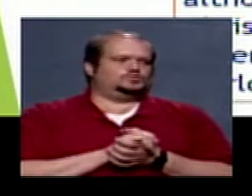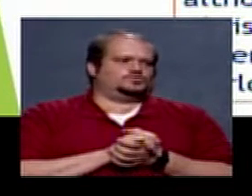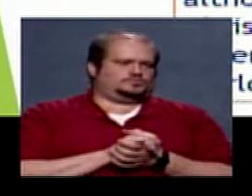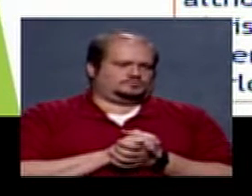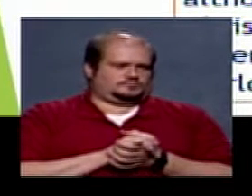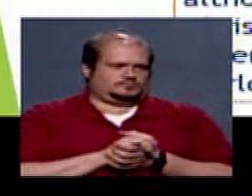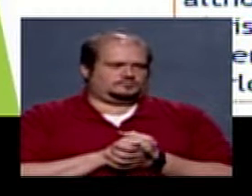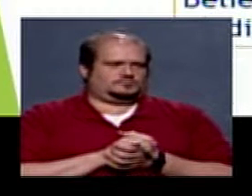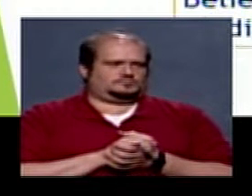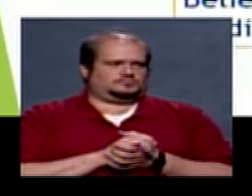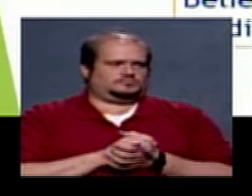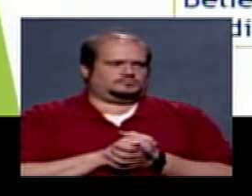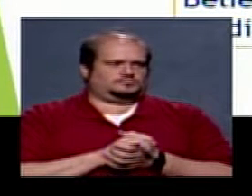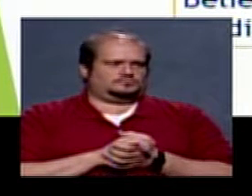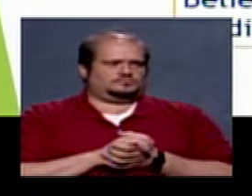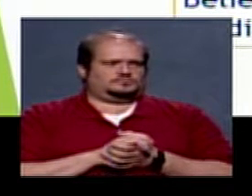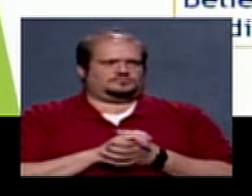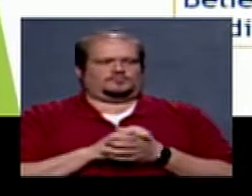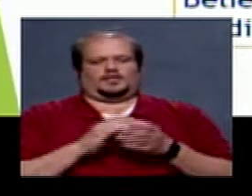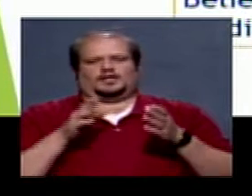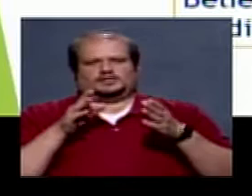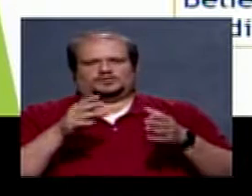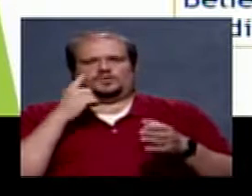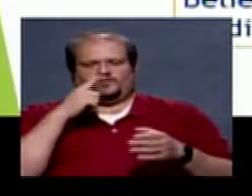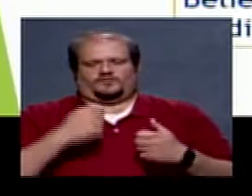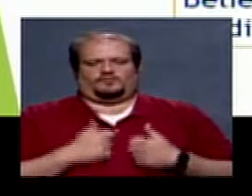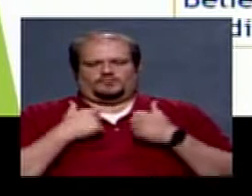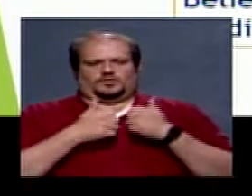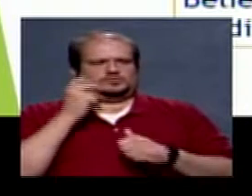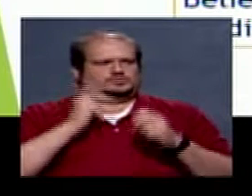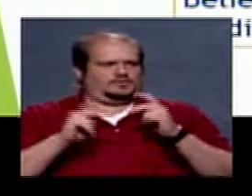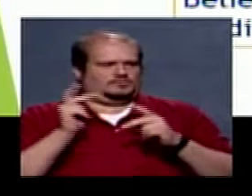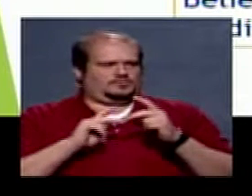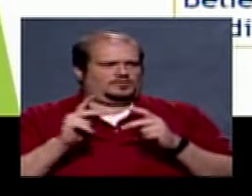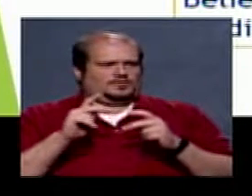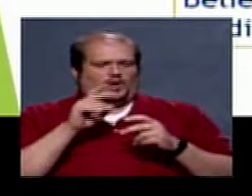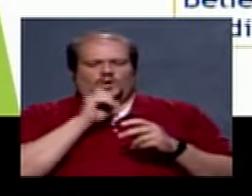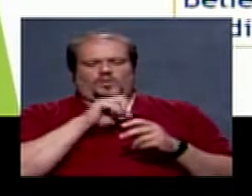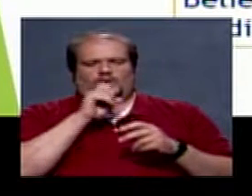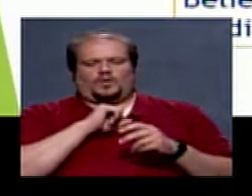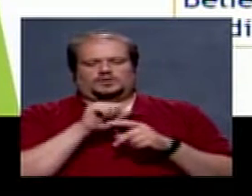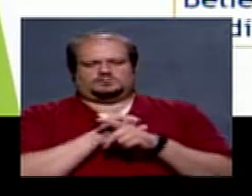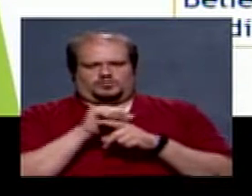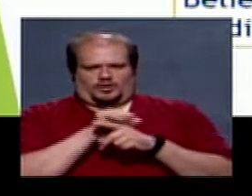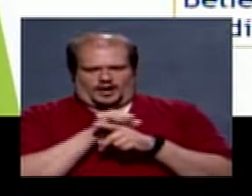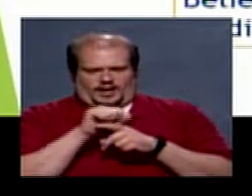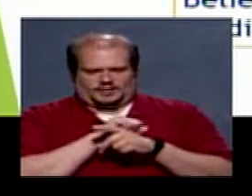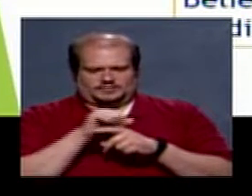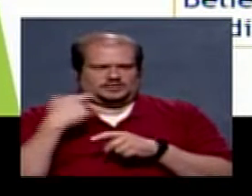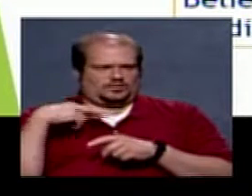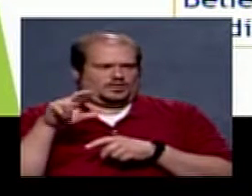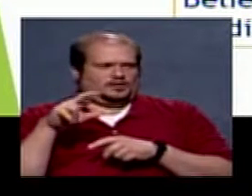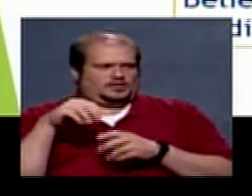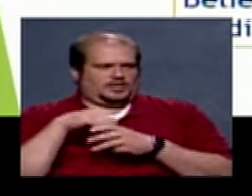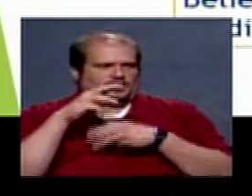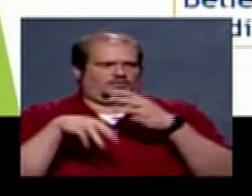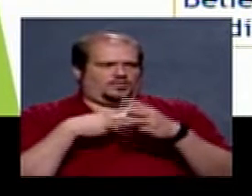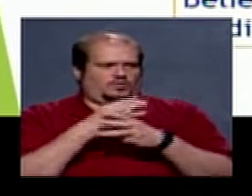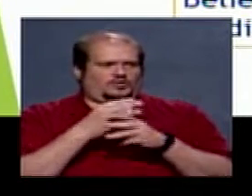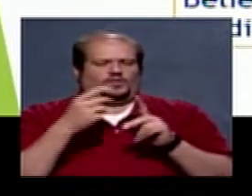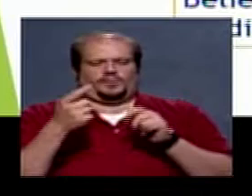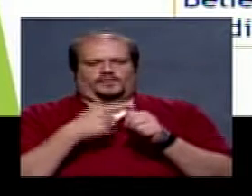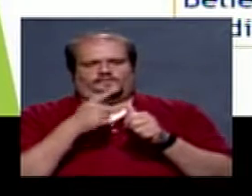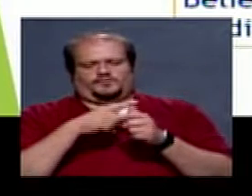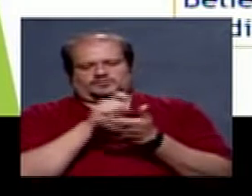It's one of the, Hinduism is a way of life for most people. It is also the oldest practicing religion in the world.